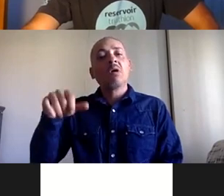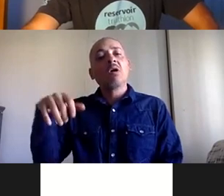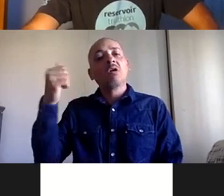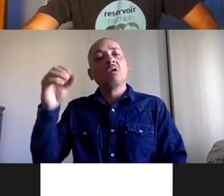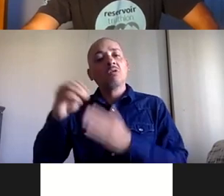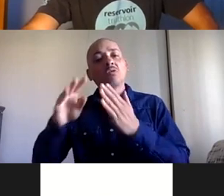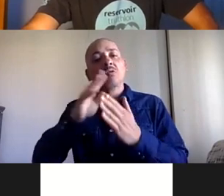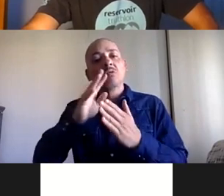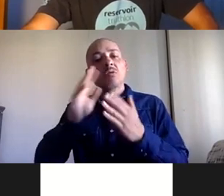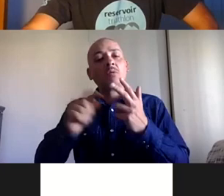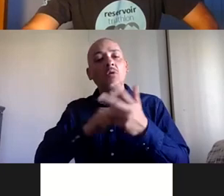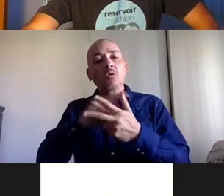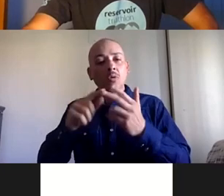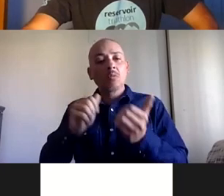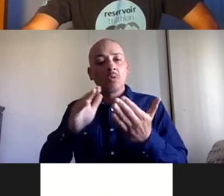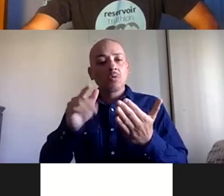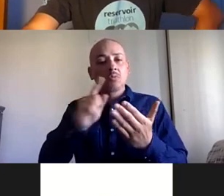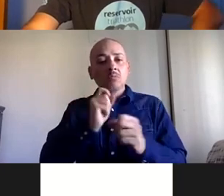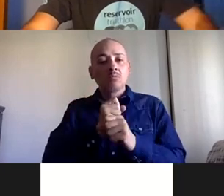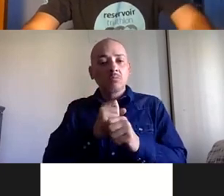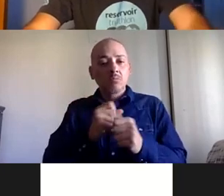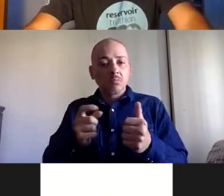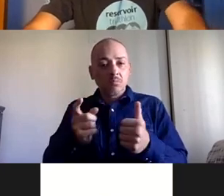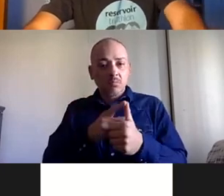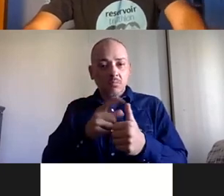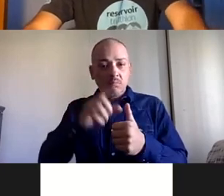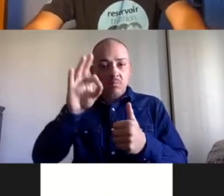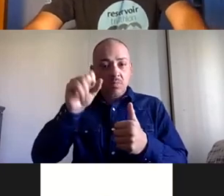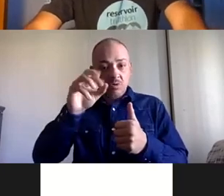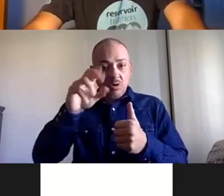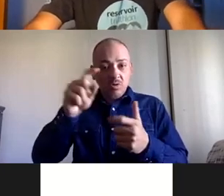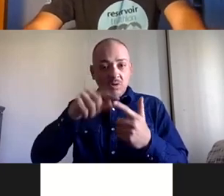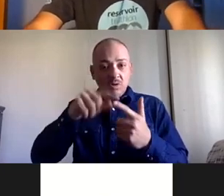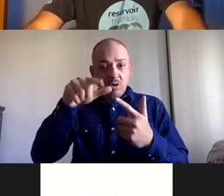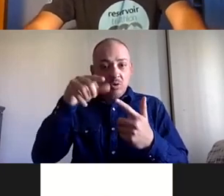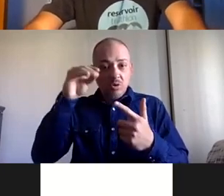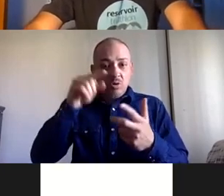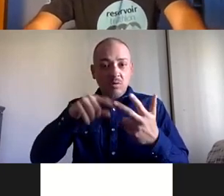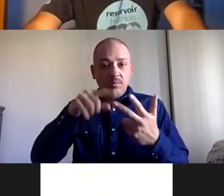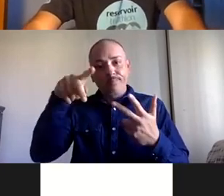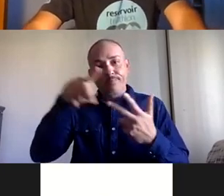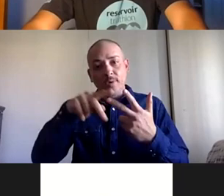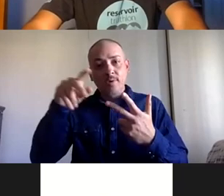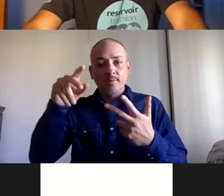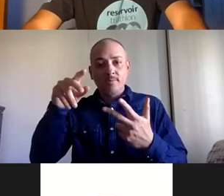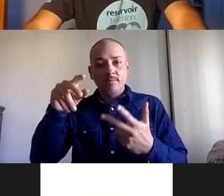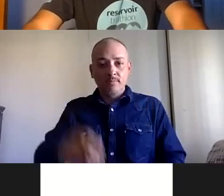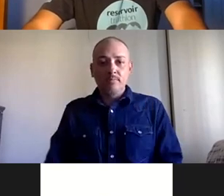reinforcement learning techniques known: SARSA, Q-learning, and policy gradients.